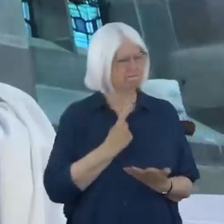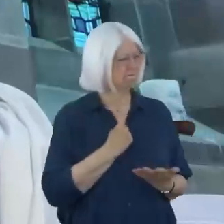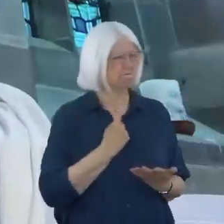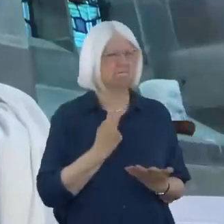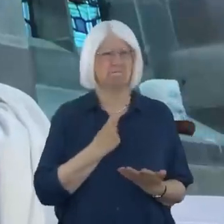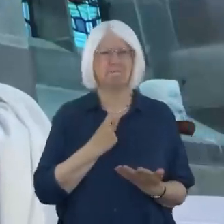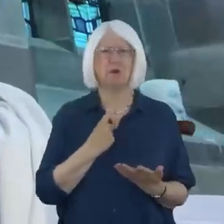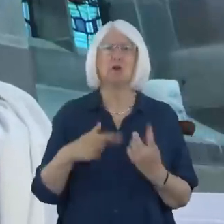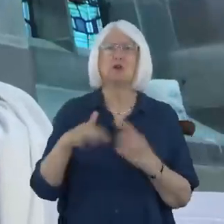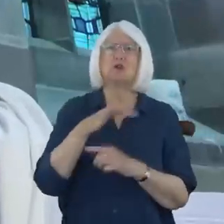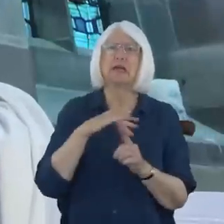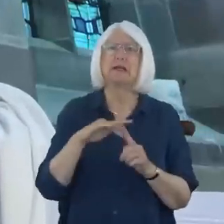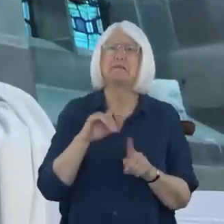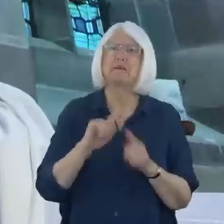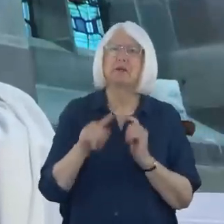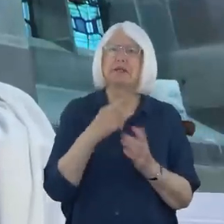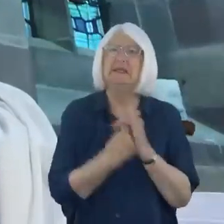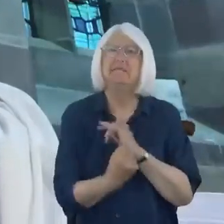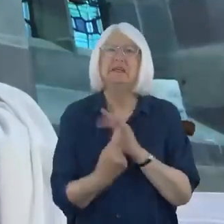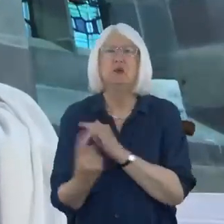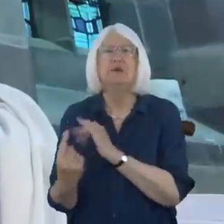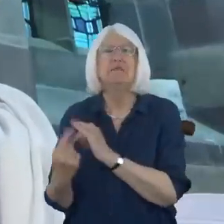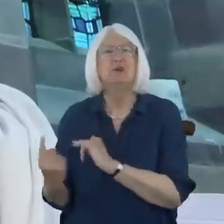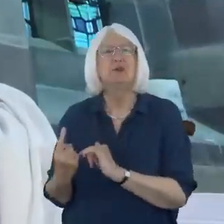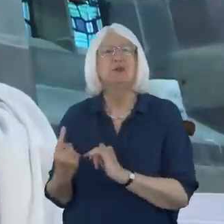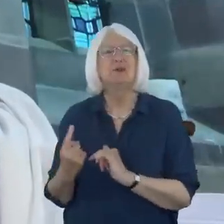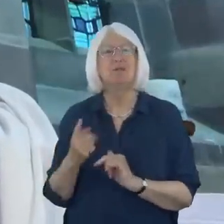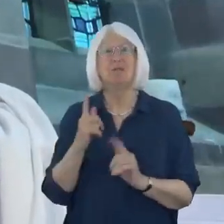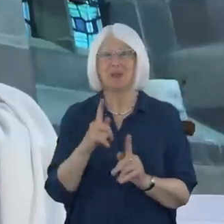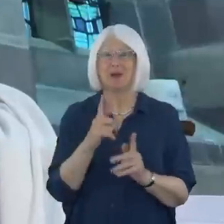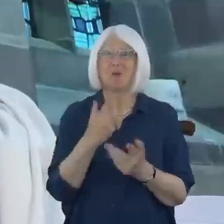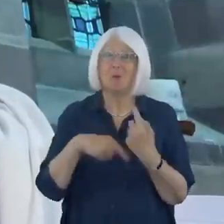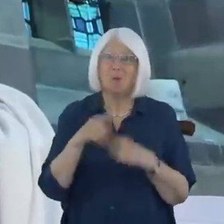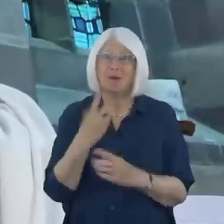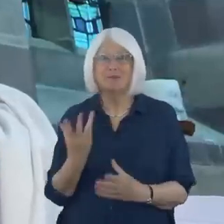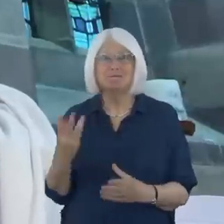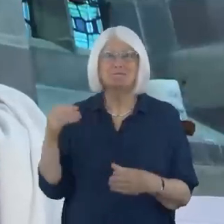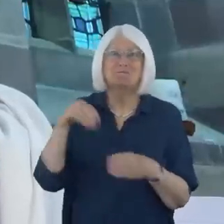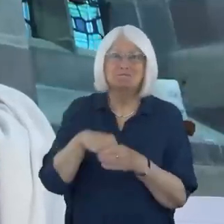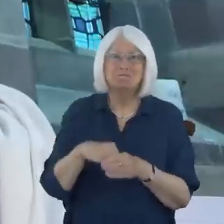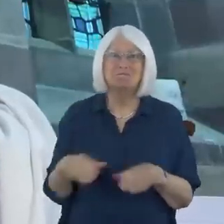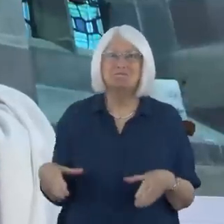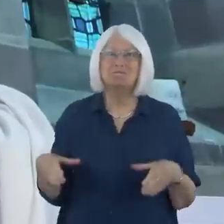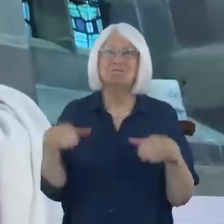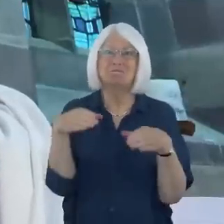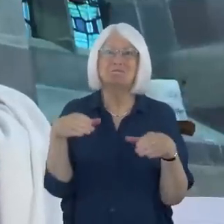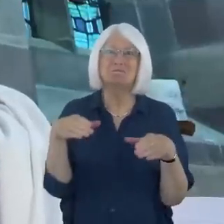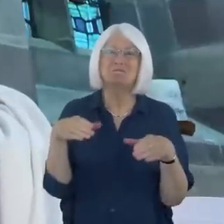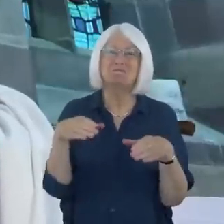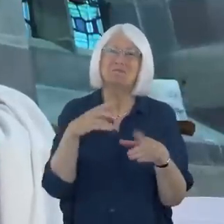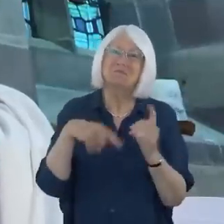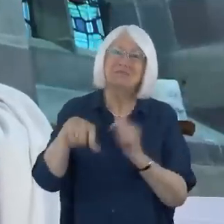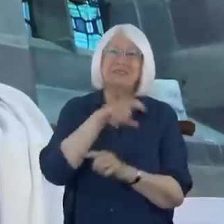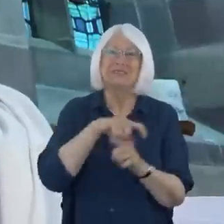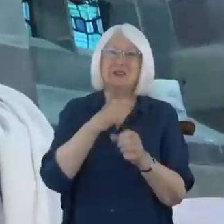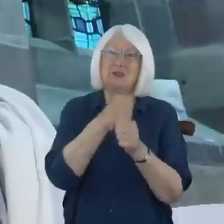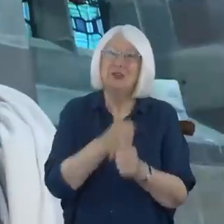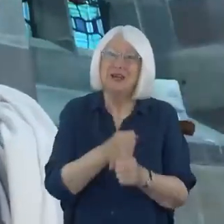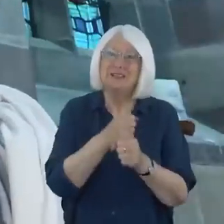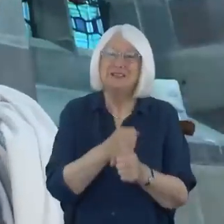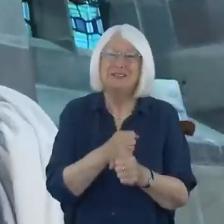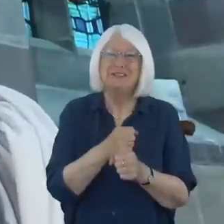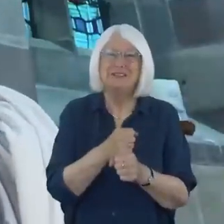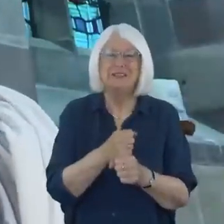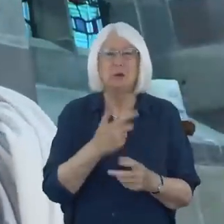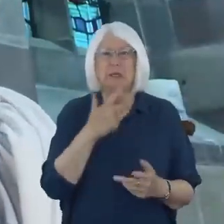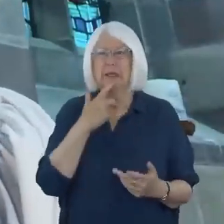society, rather than as a member of the wider community of the church. I was